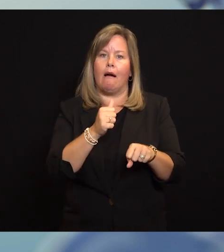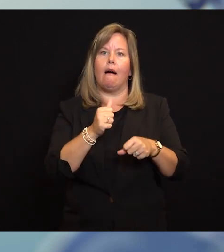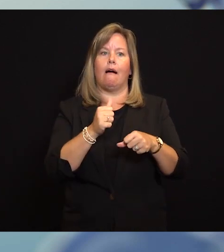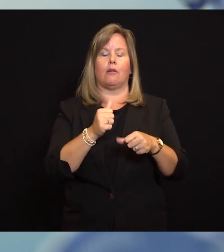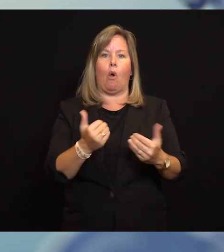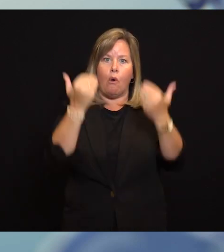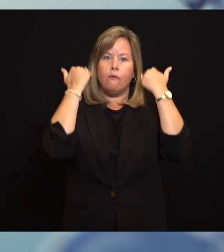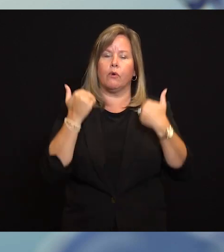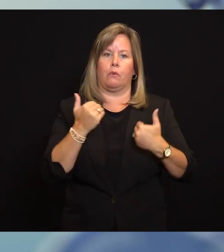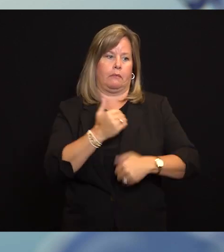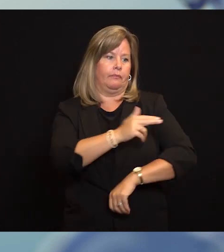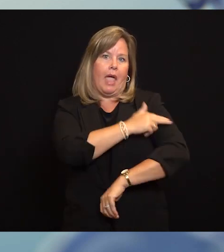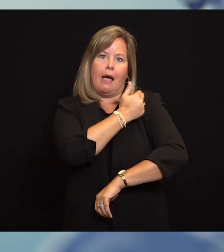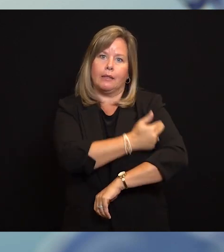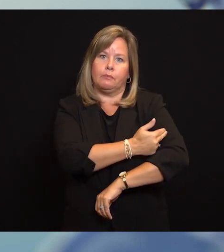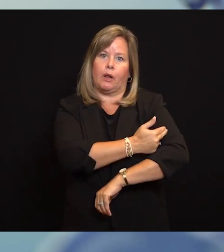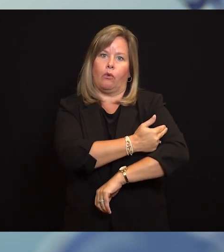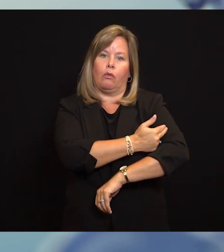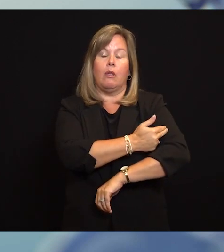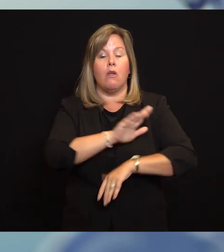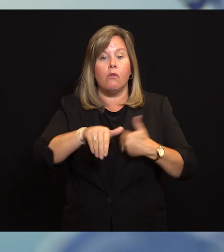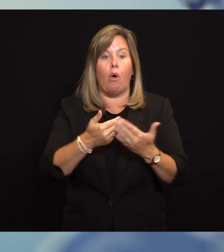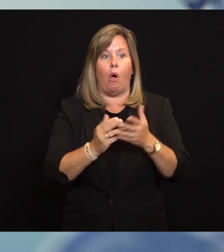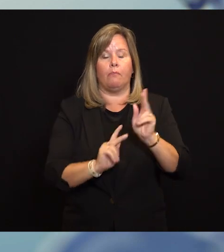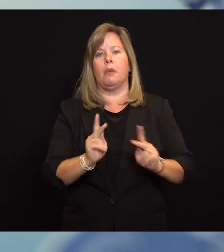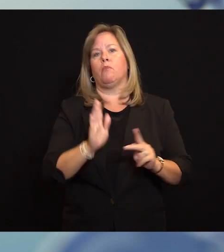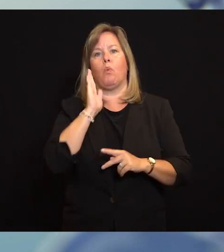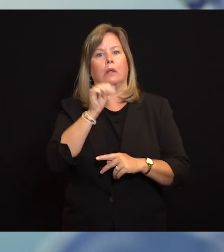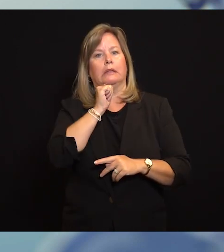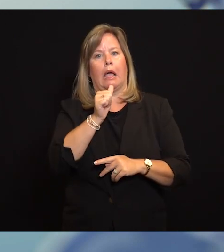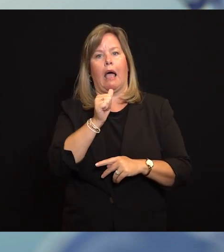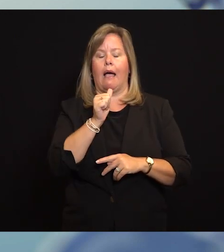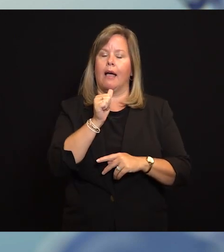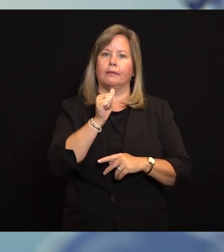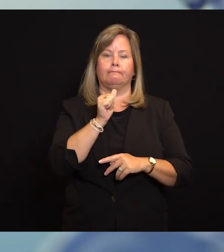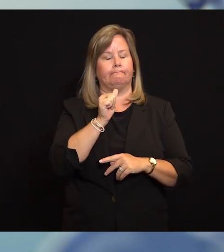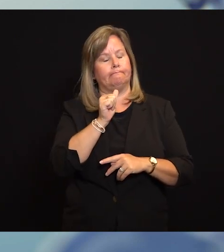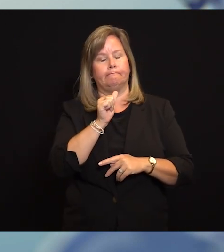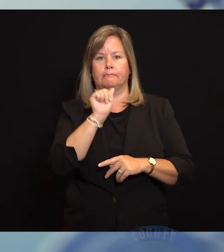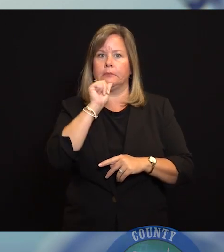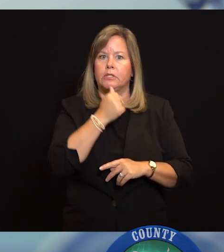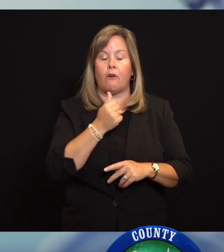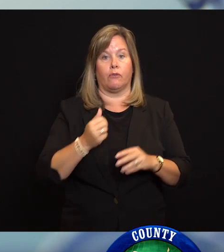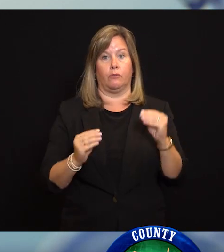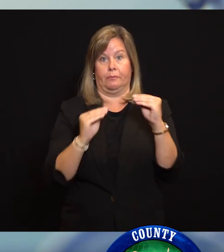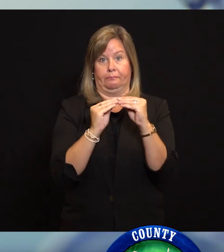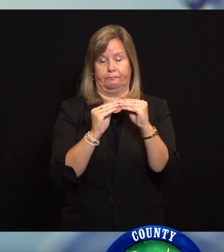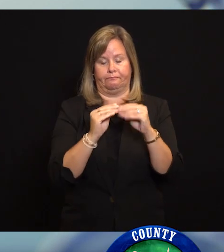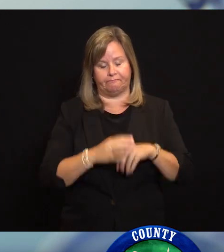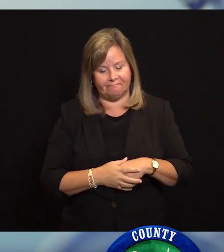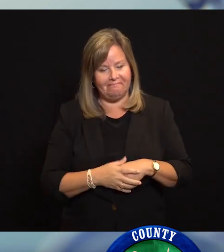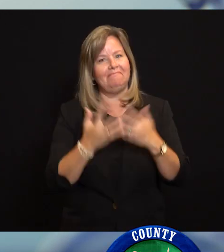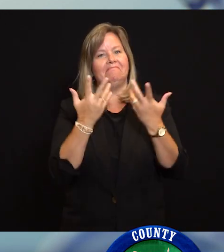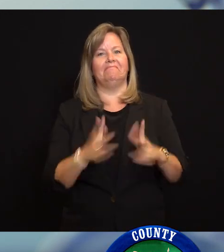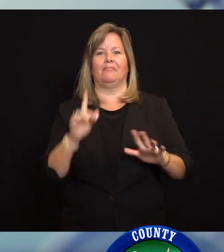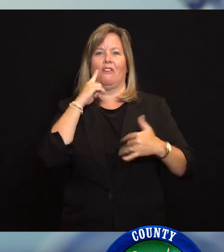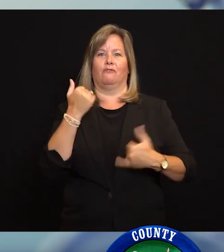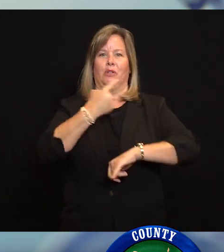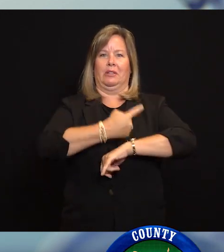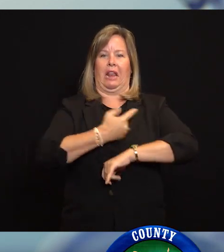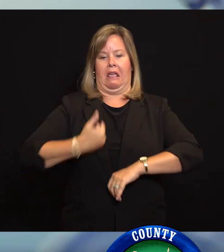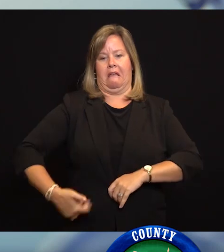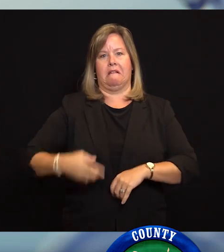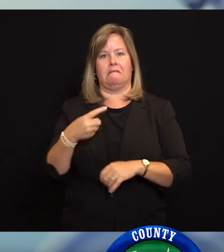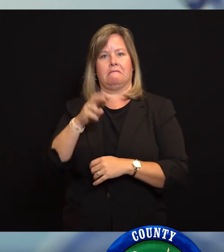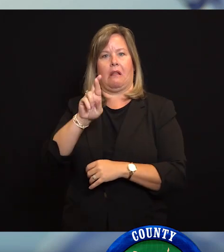and we keep human suffering at a minimal during this difficult time. So that's all for today. I'm Dr. Adam London with the Kent County Health